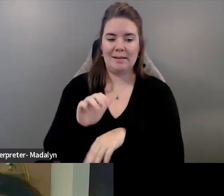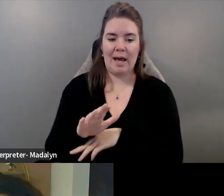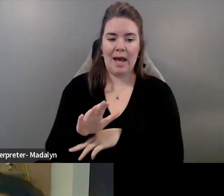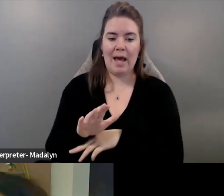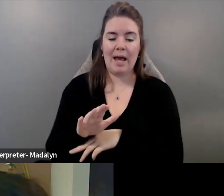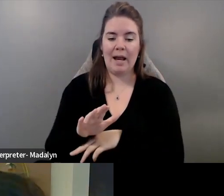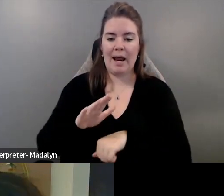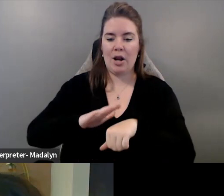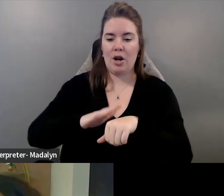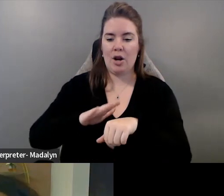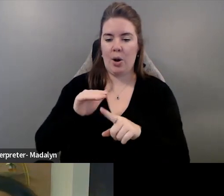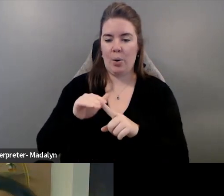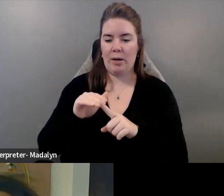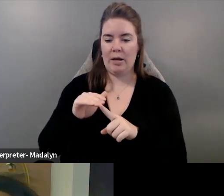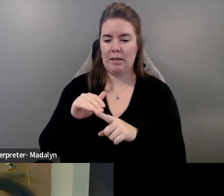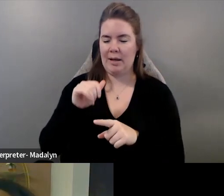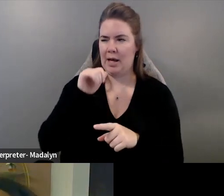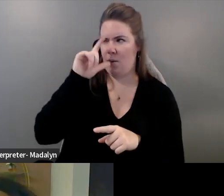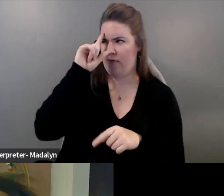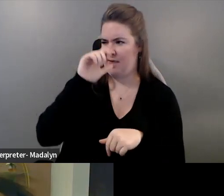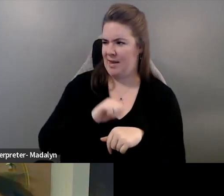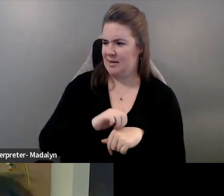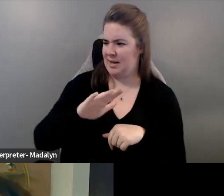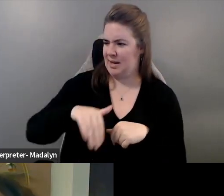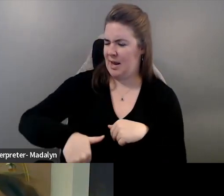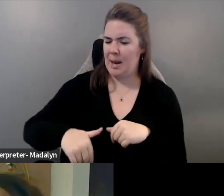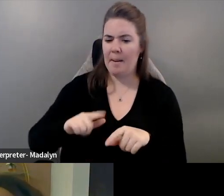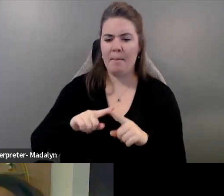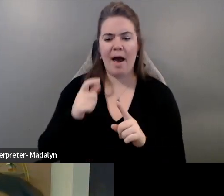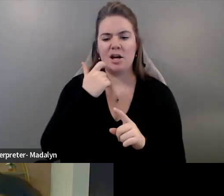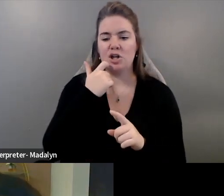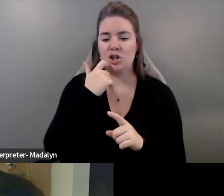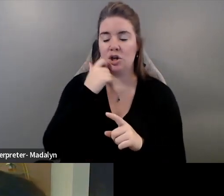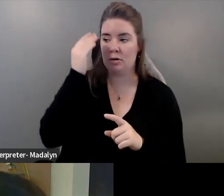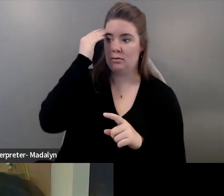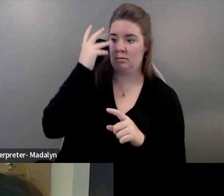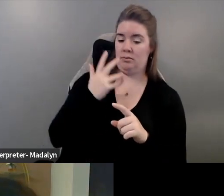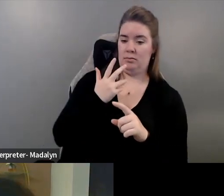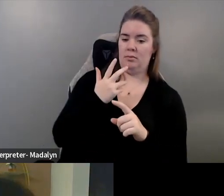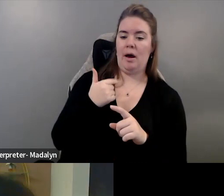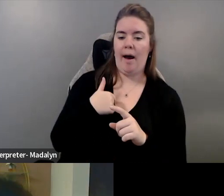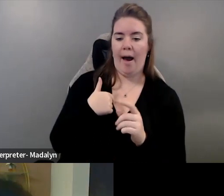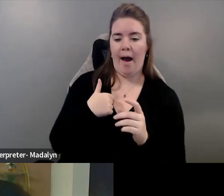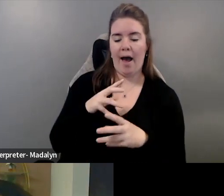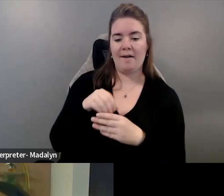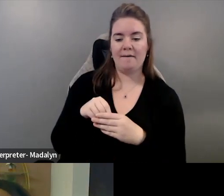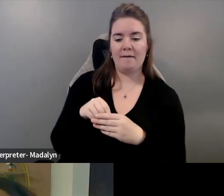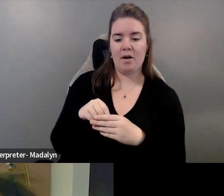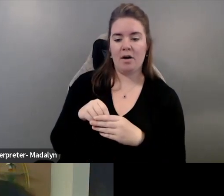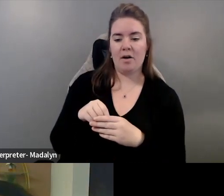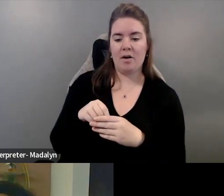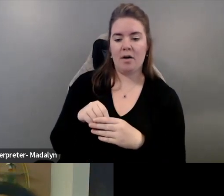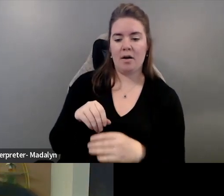notice on that. I don't think it's been sent yet. We just got that news. I do serve on the NASILC board. That's